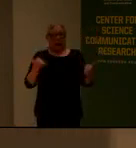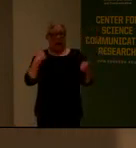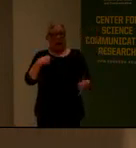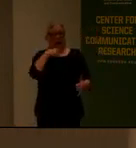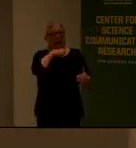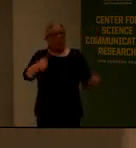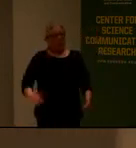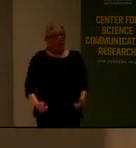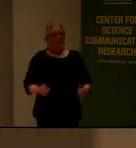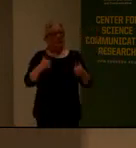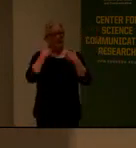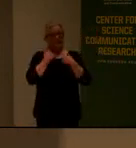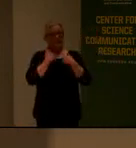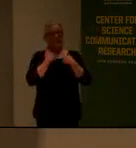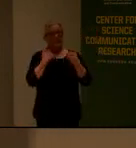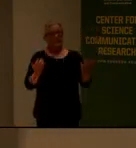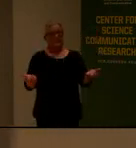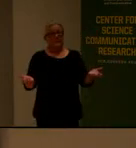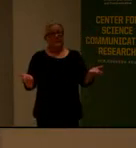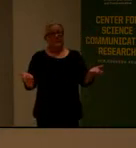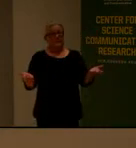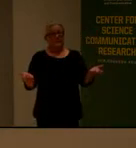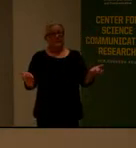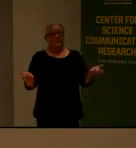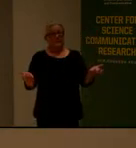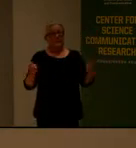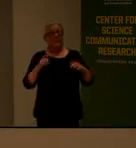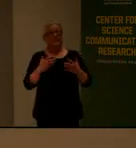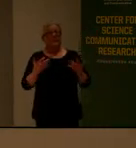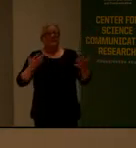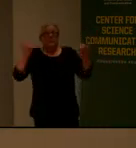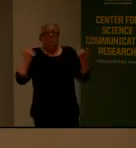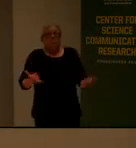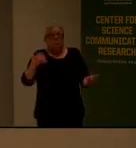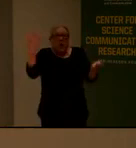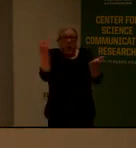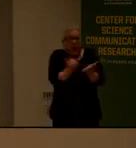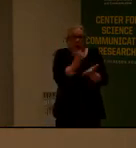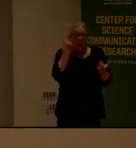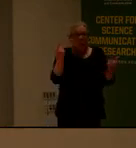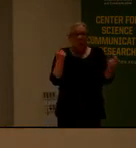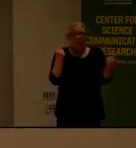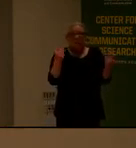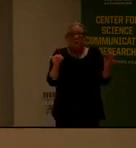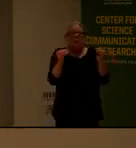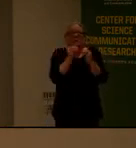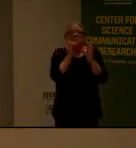where what we do now is arguably more important than at any other point in history.